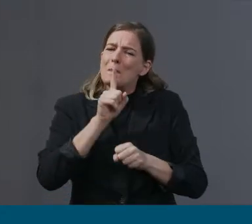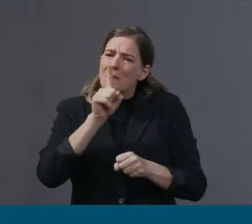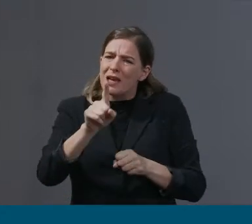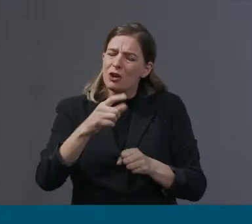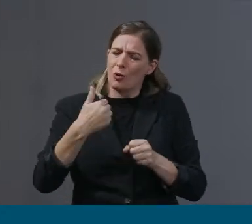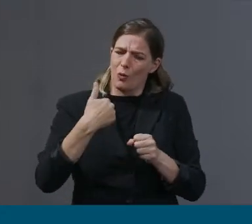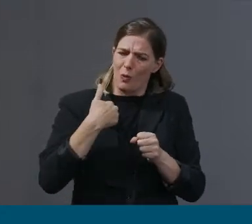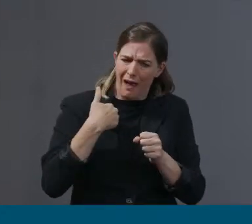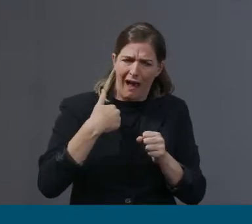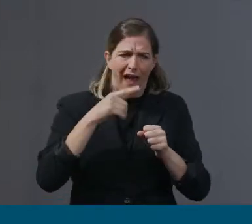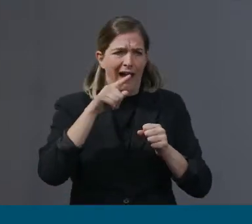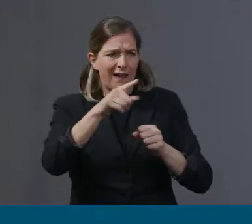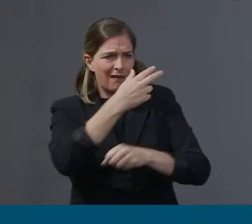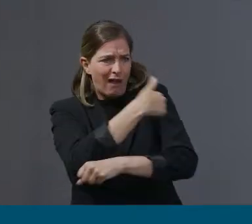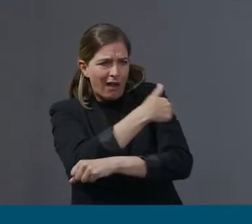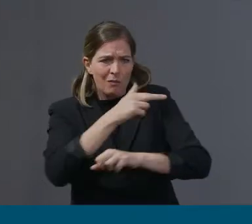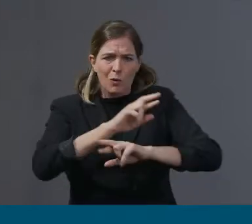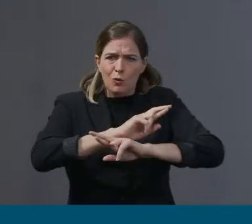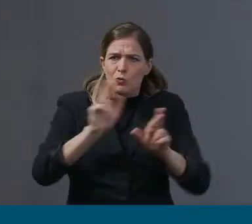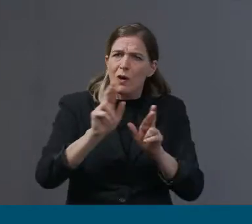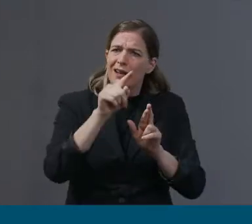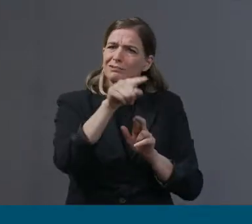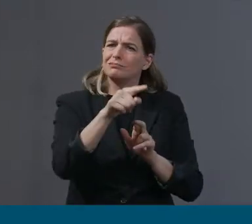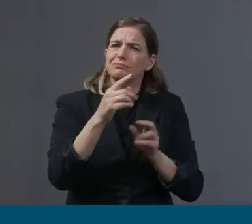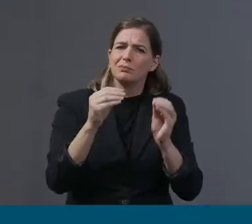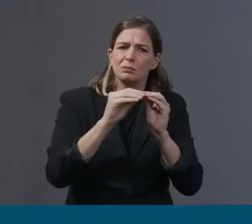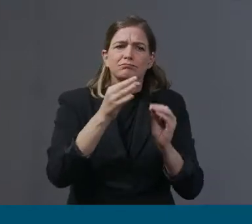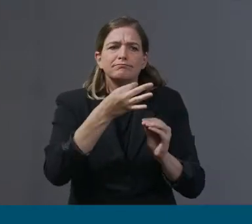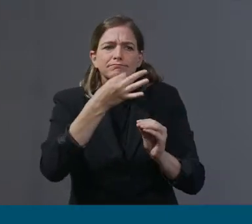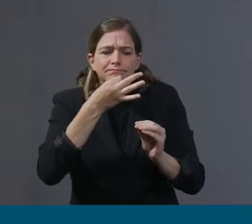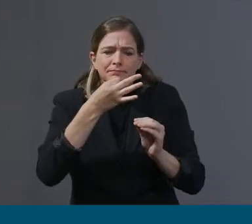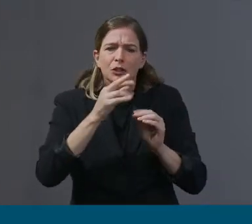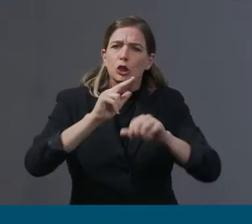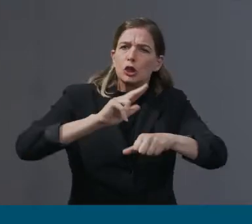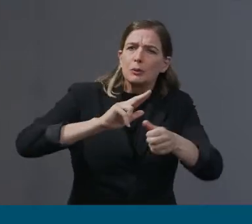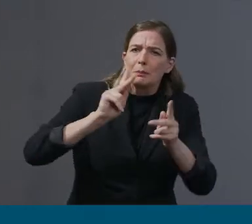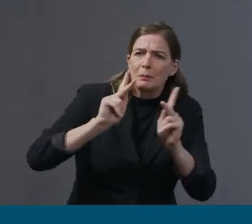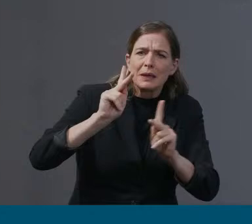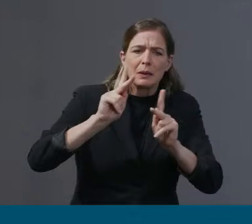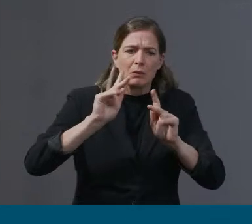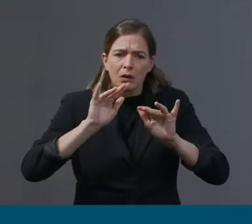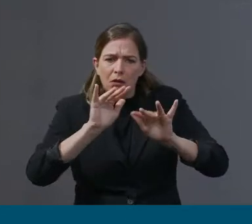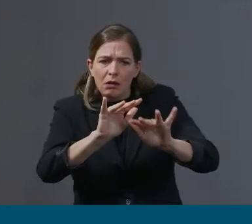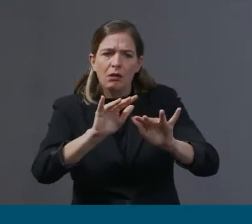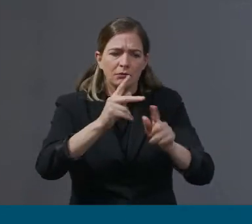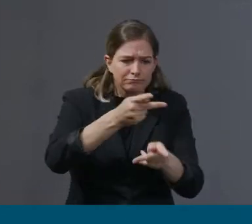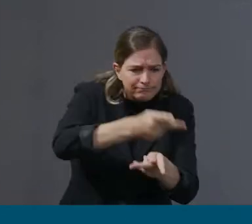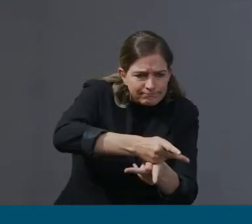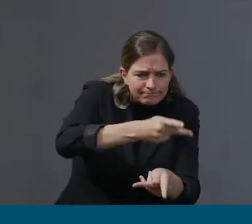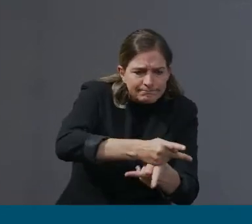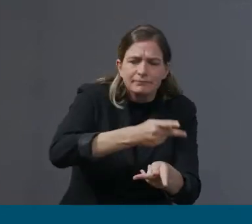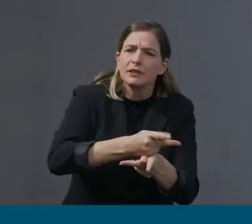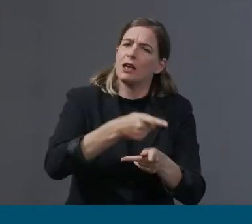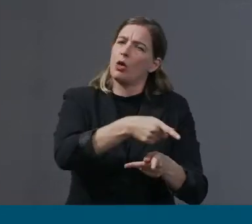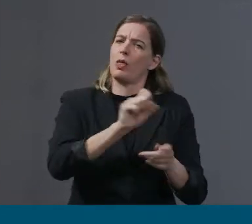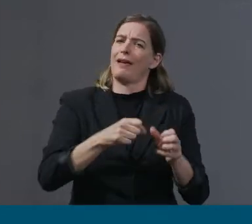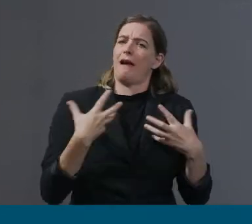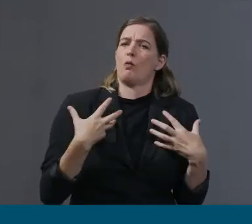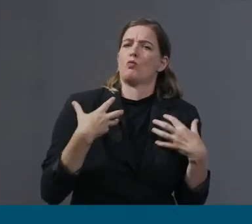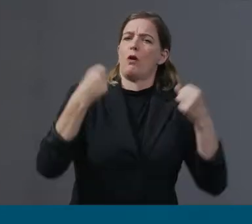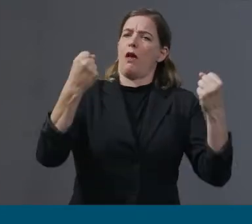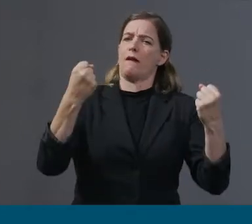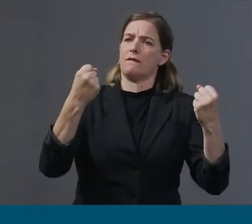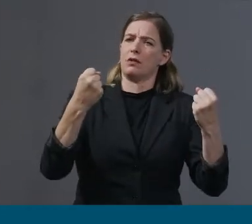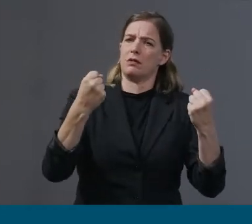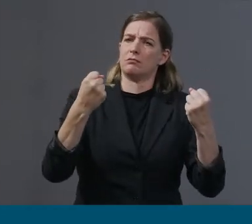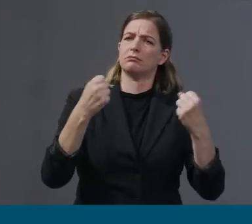Arizona's finest to nurse them back to health so that they can recover. Today we have hospital capacity, and we intend to